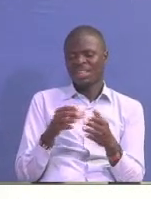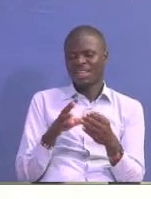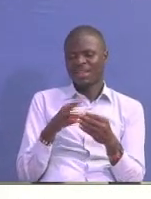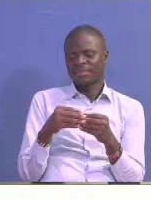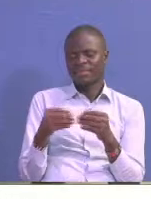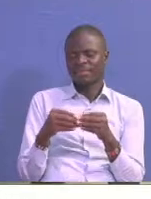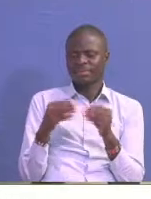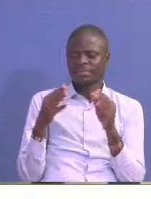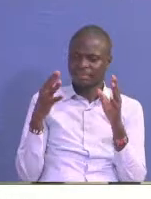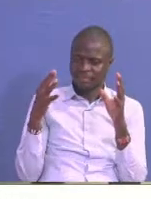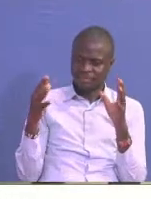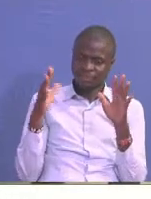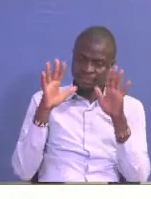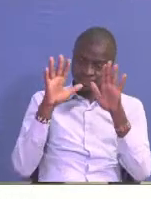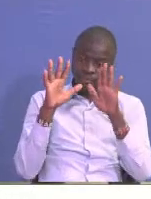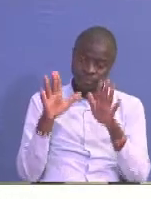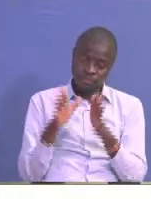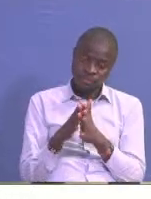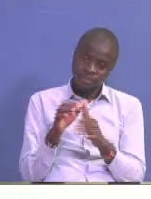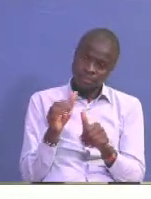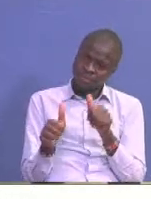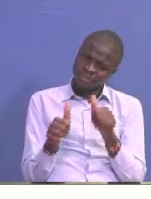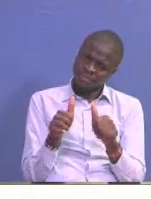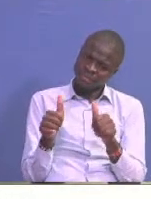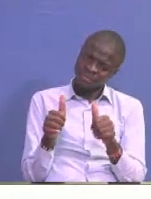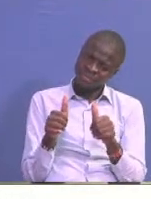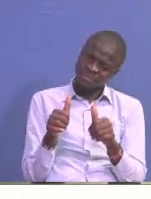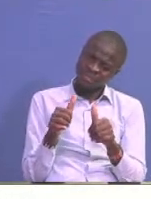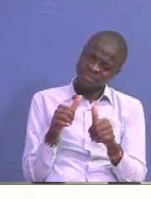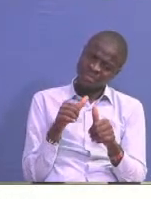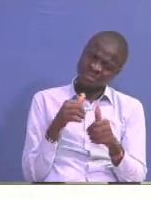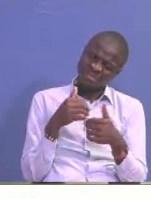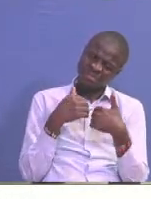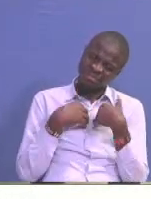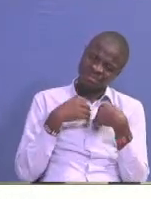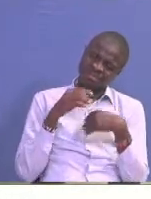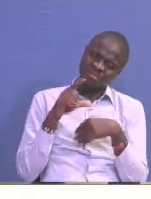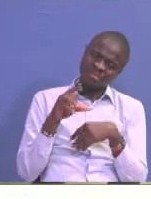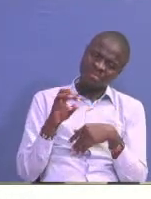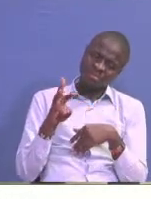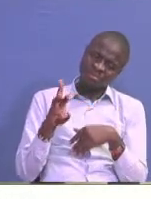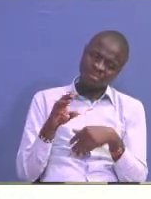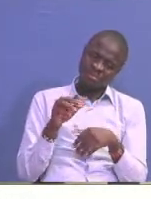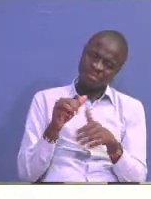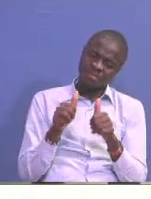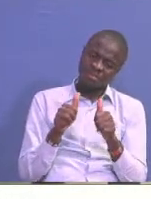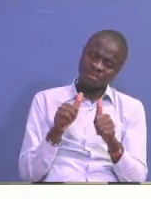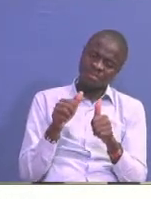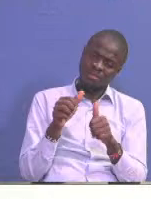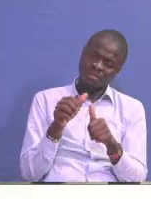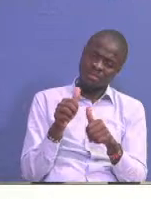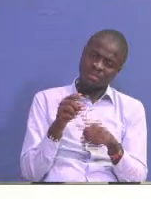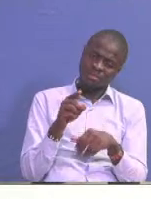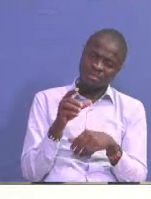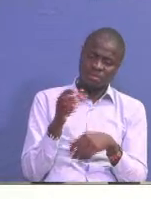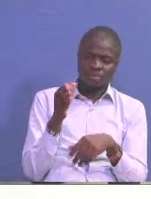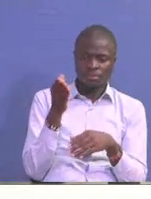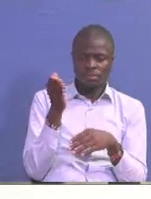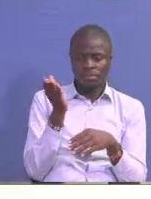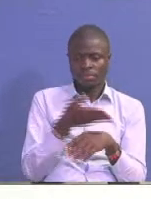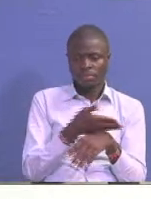the resources. Where they are likely to have least impact, that's why you cut.